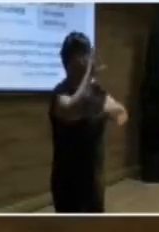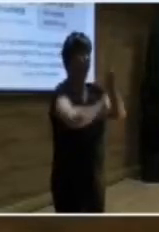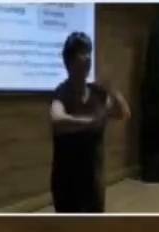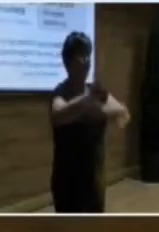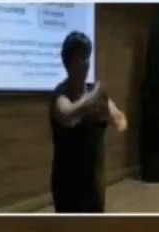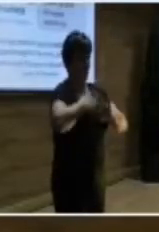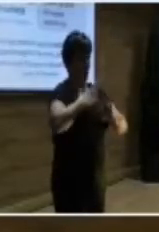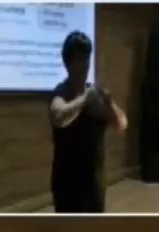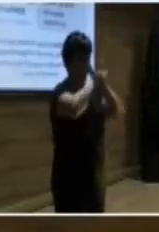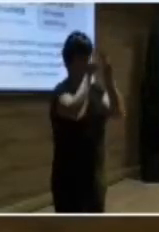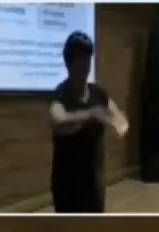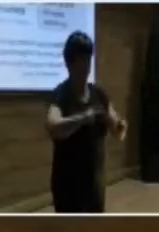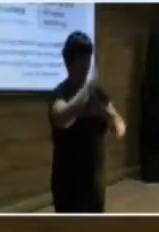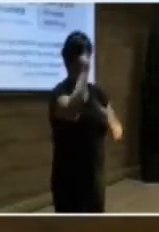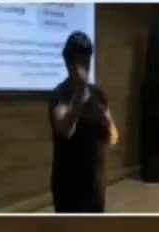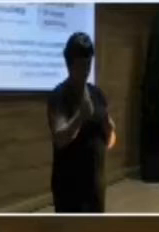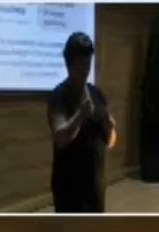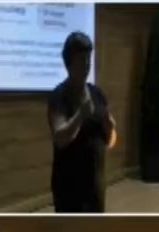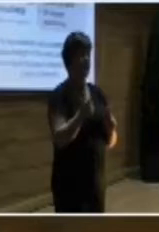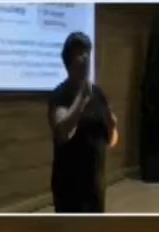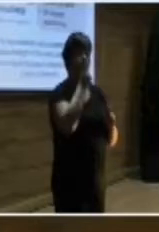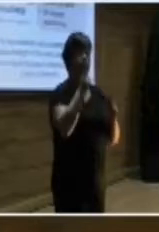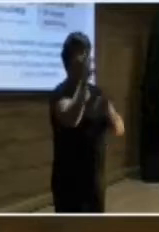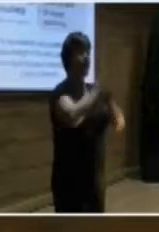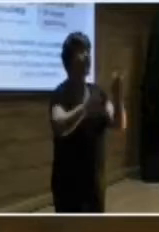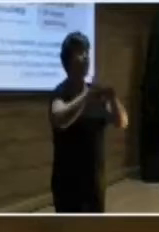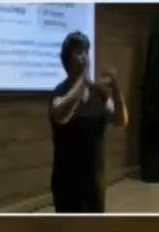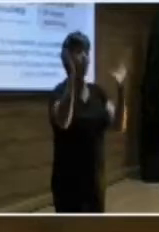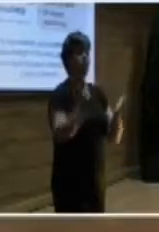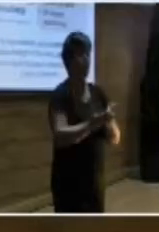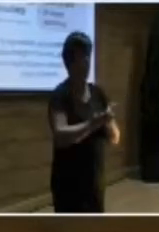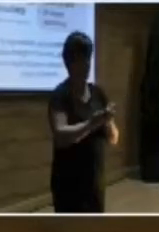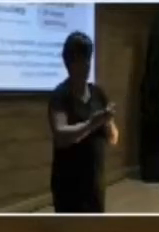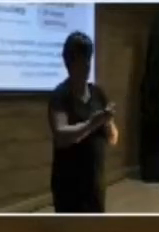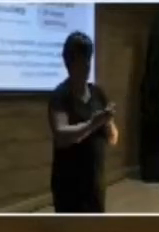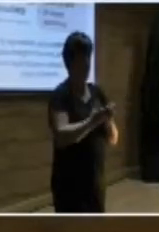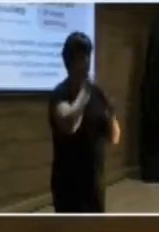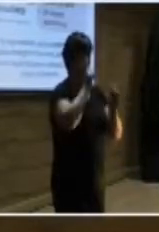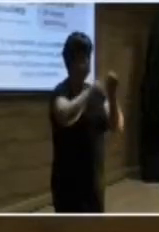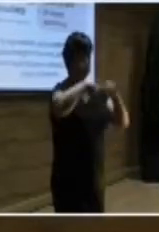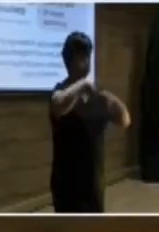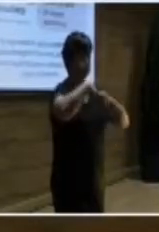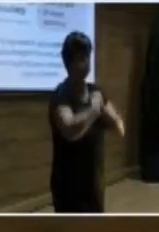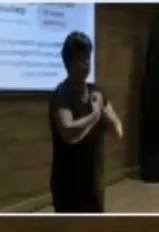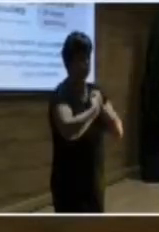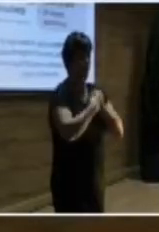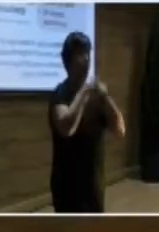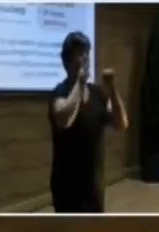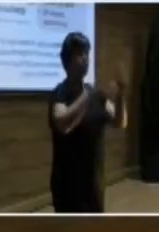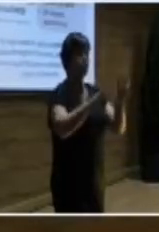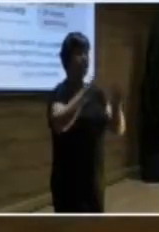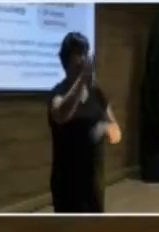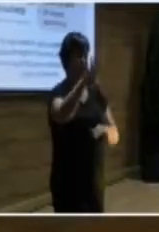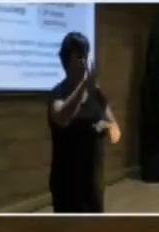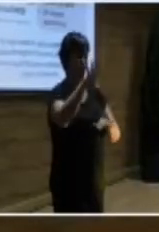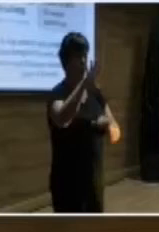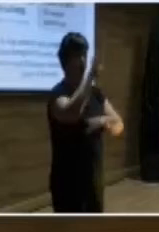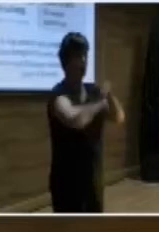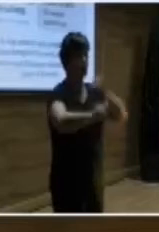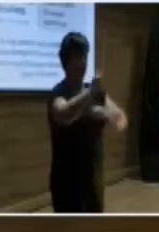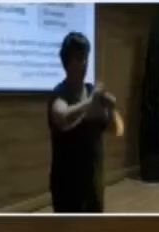organization represented by 85 member associations, and we're very proud